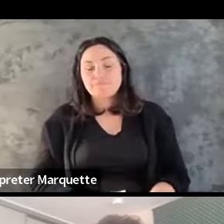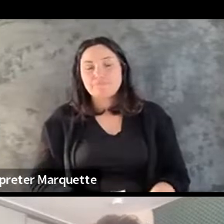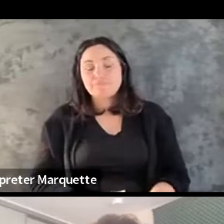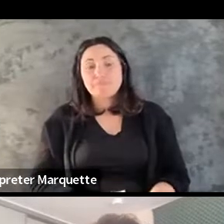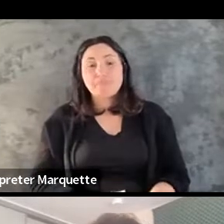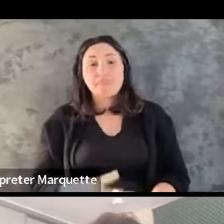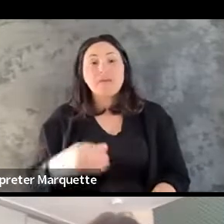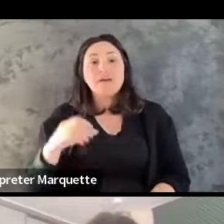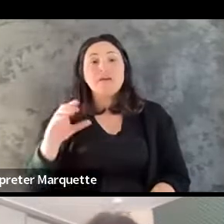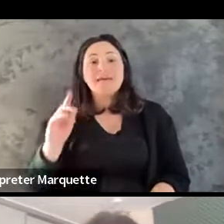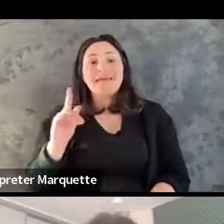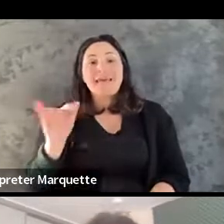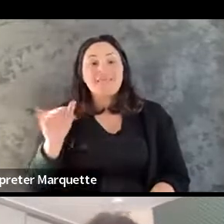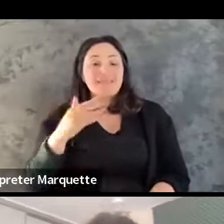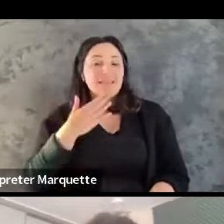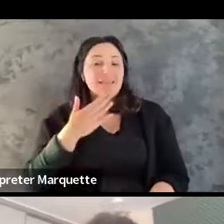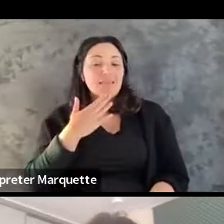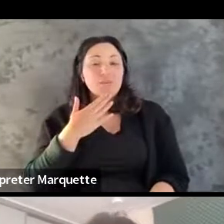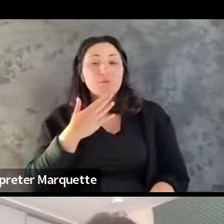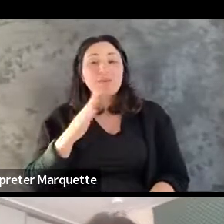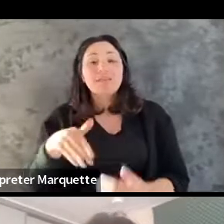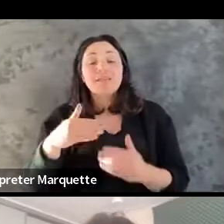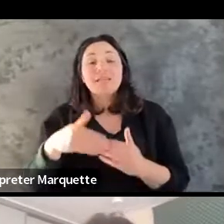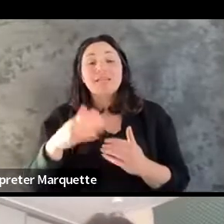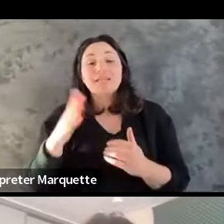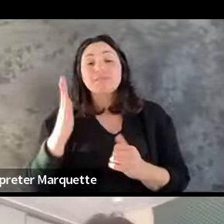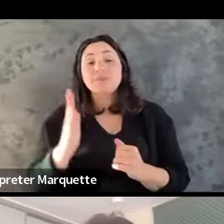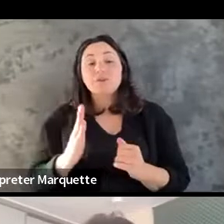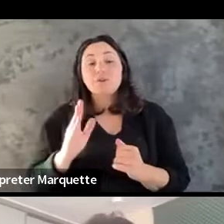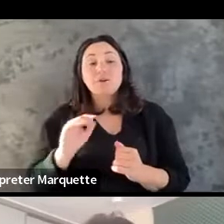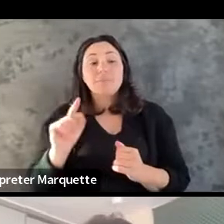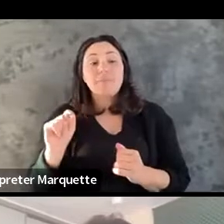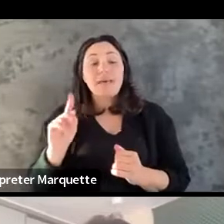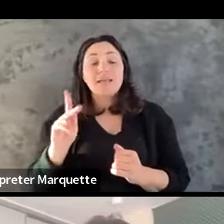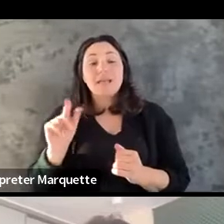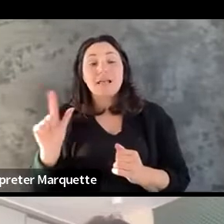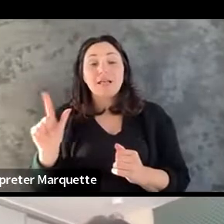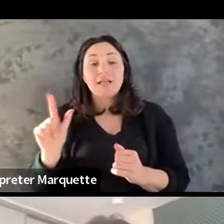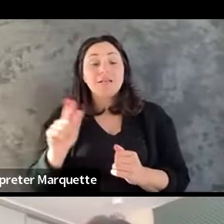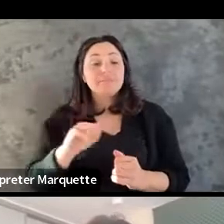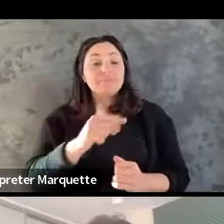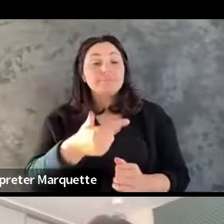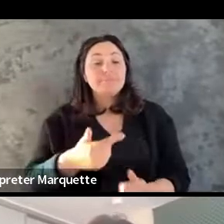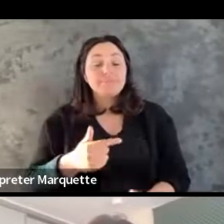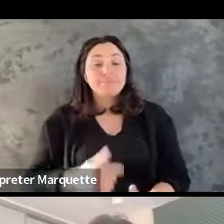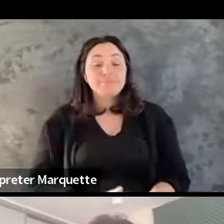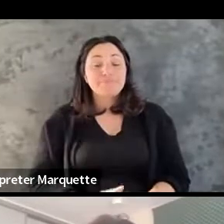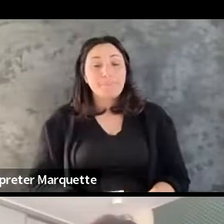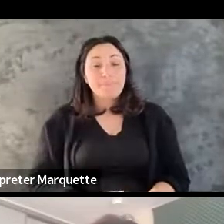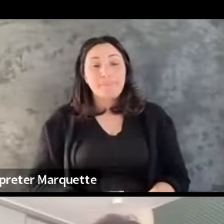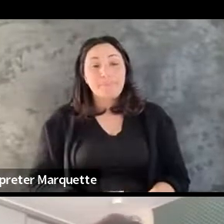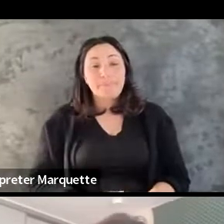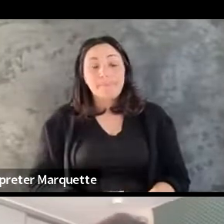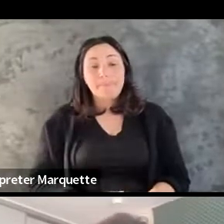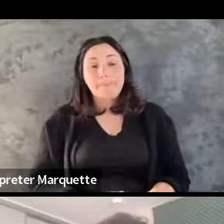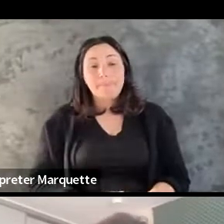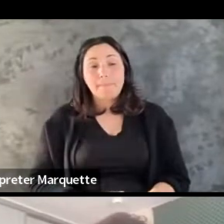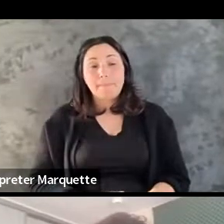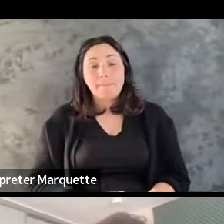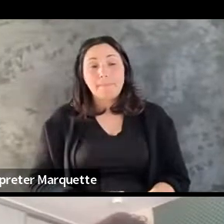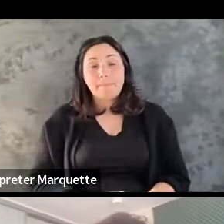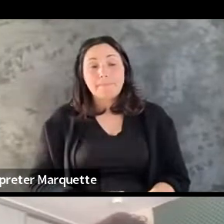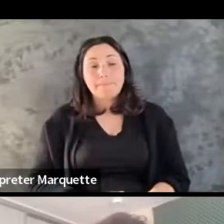Thank you, Principal Trackus. Our next speaker is Matt Kill. Mr. Kill, if you could unmute your